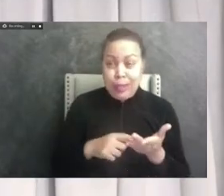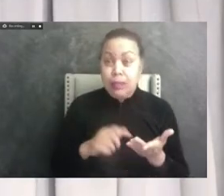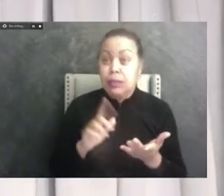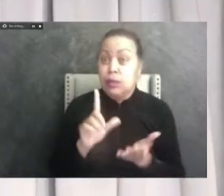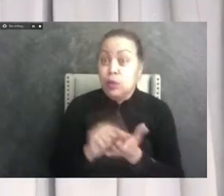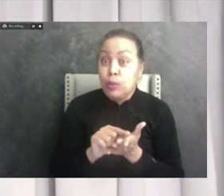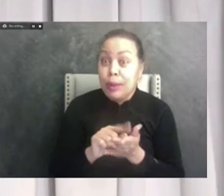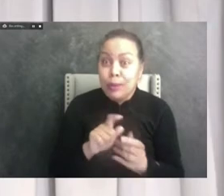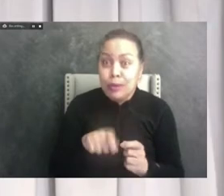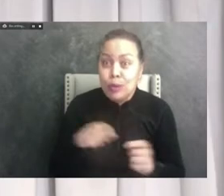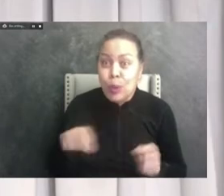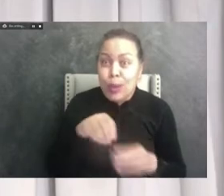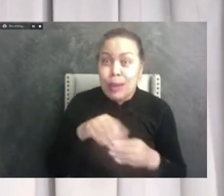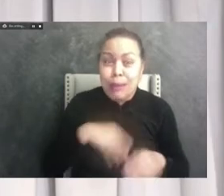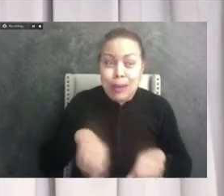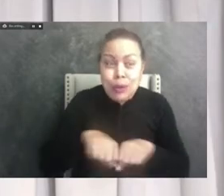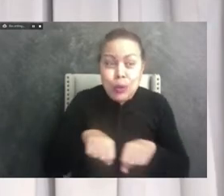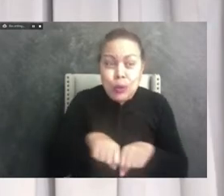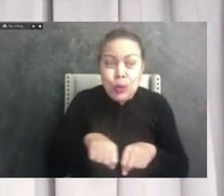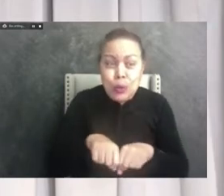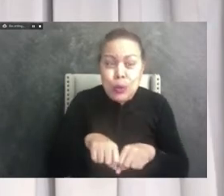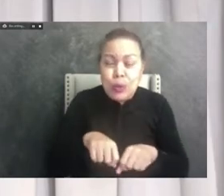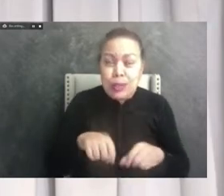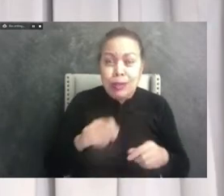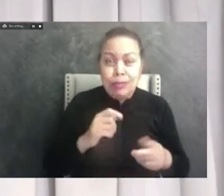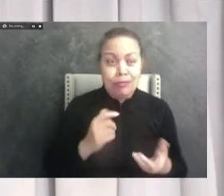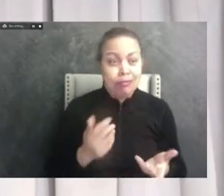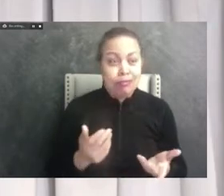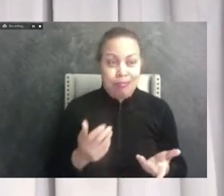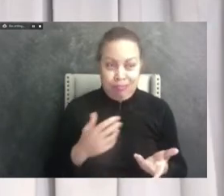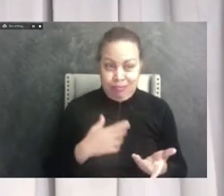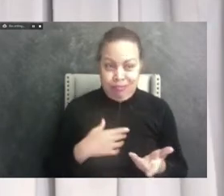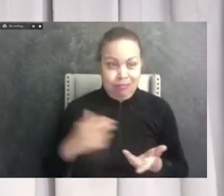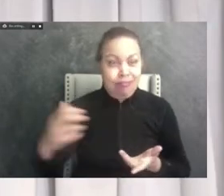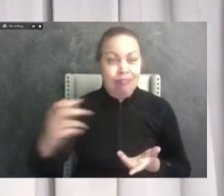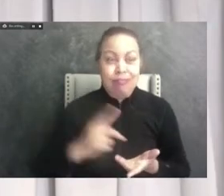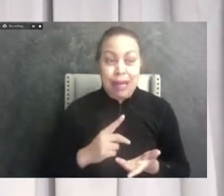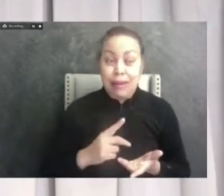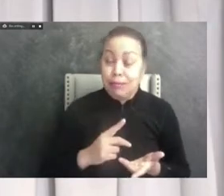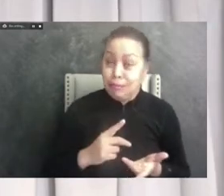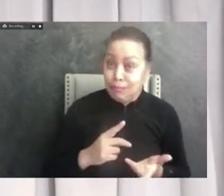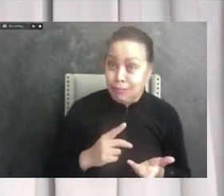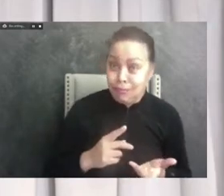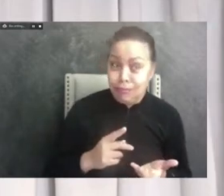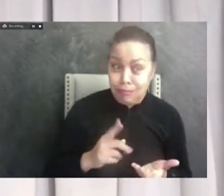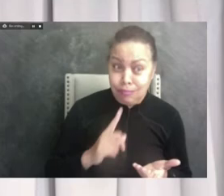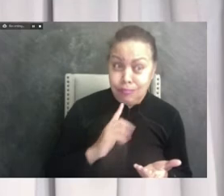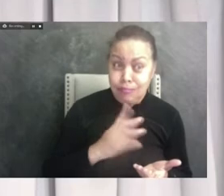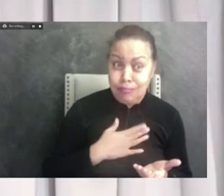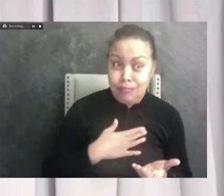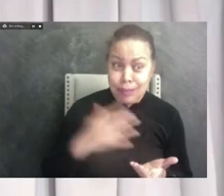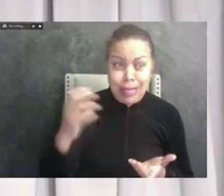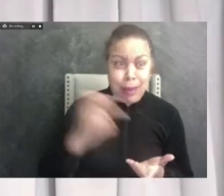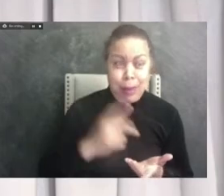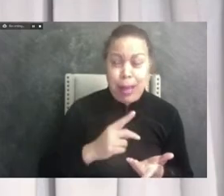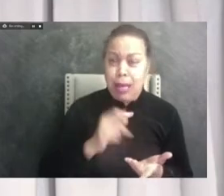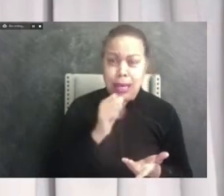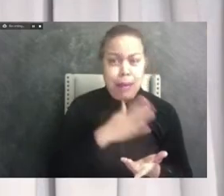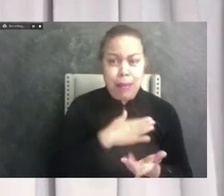shoes. I returned, though it please you, through no fault of my